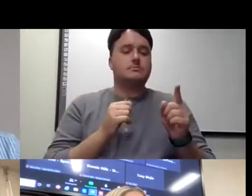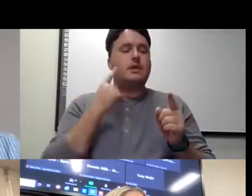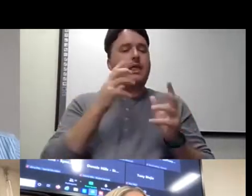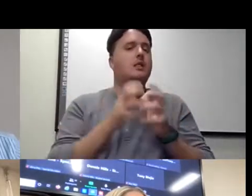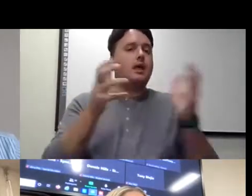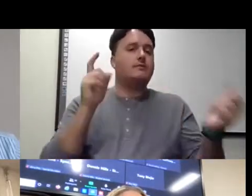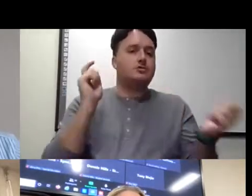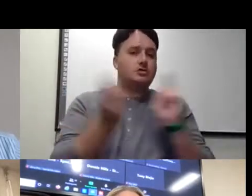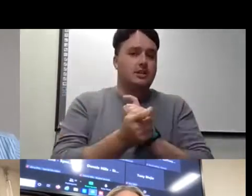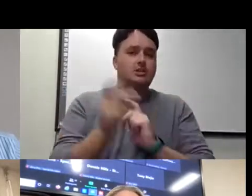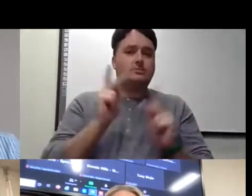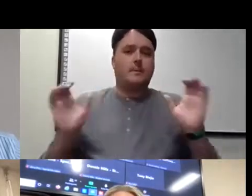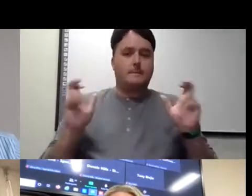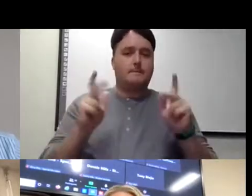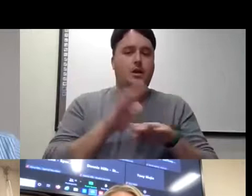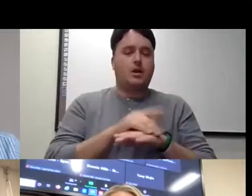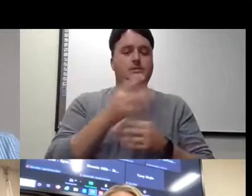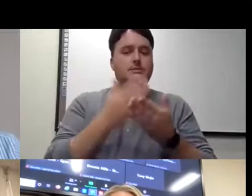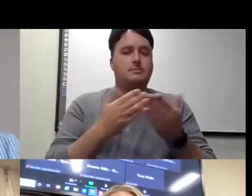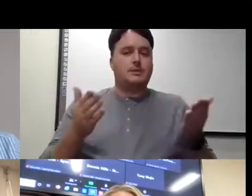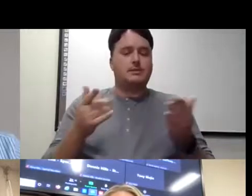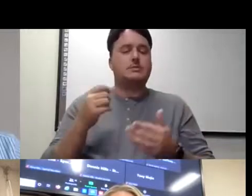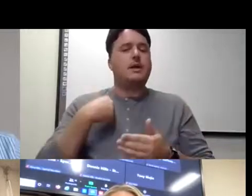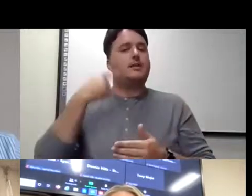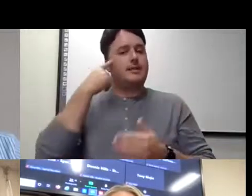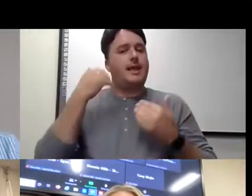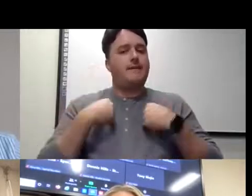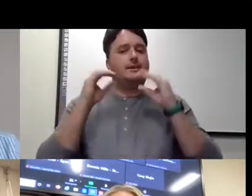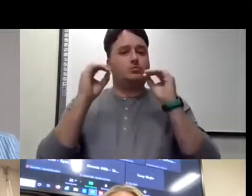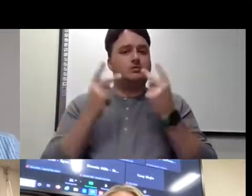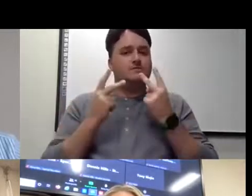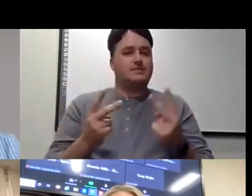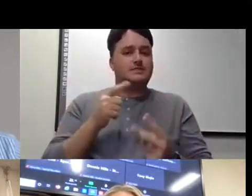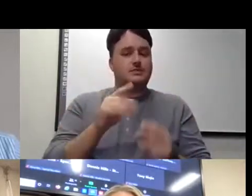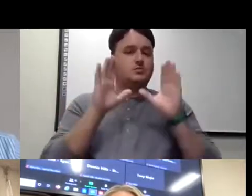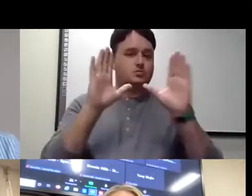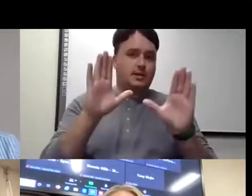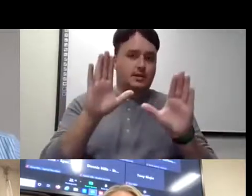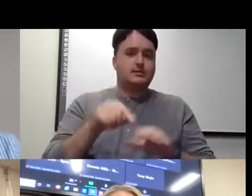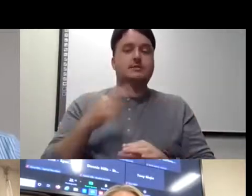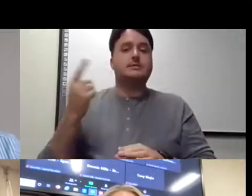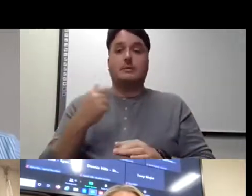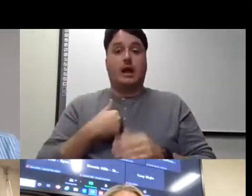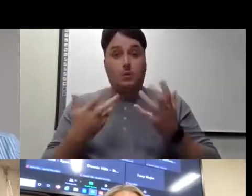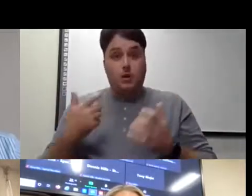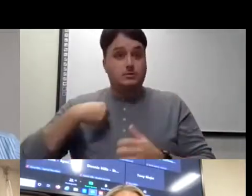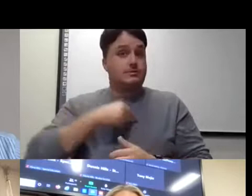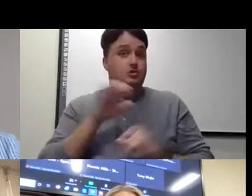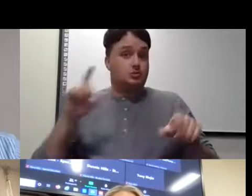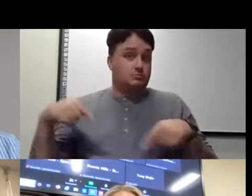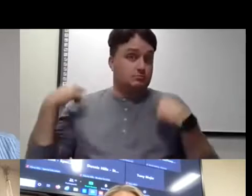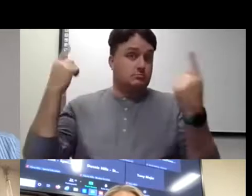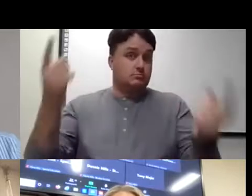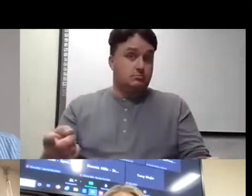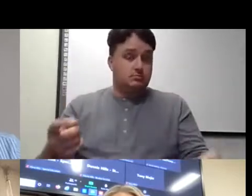change. People are just like getting back into the swing of things. And so I think like having structured visits is great. It's something I wanted us to do for a really long time.